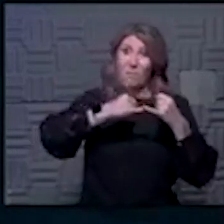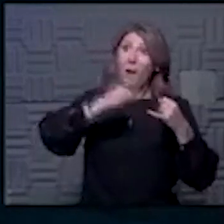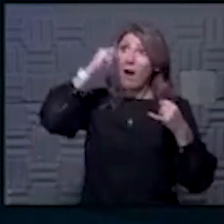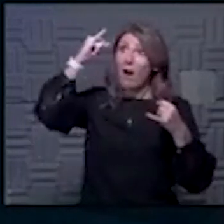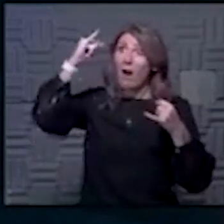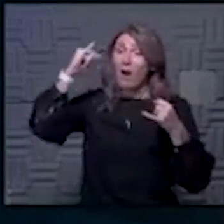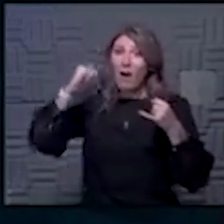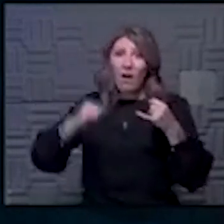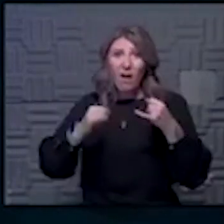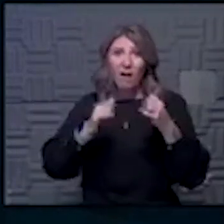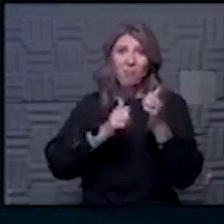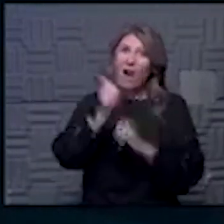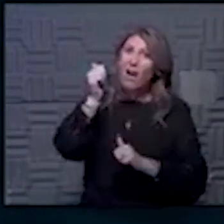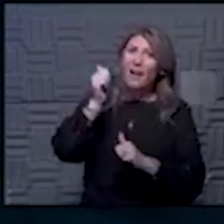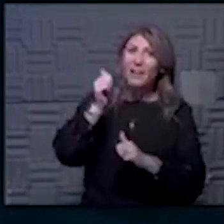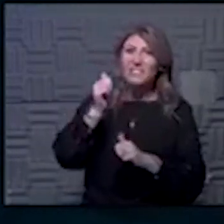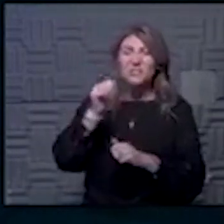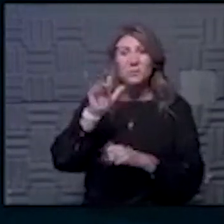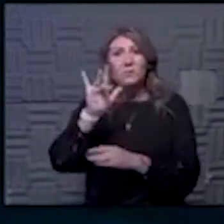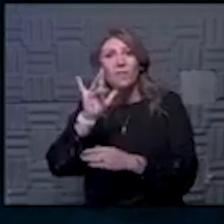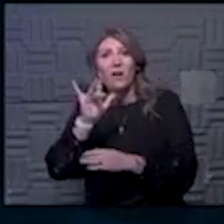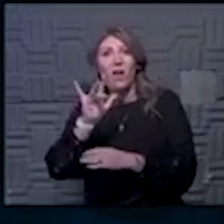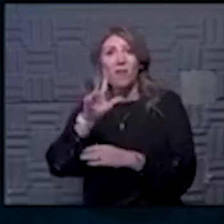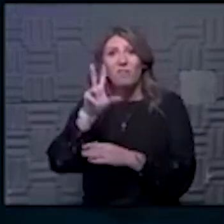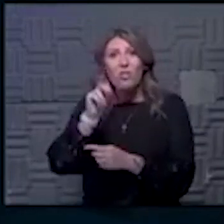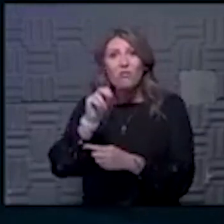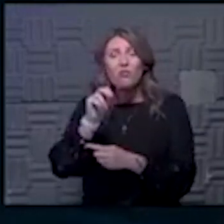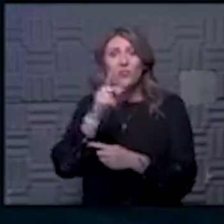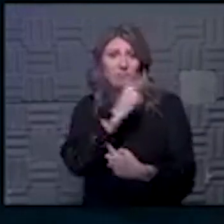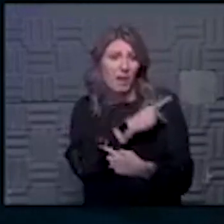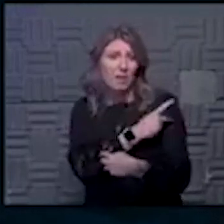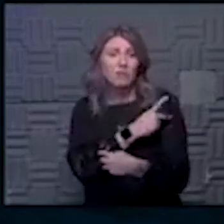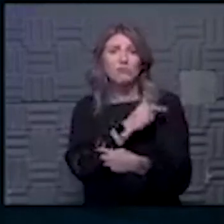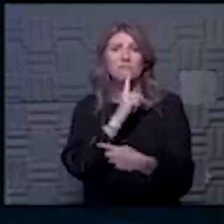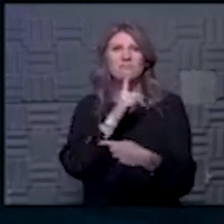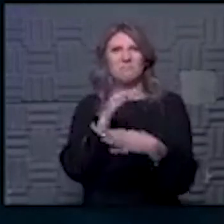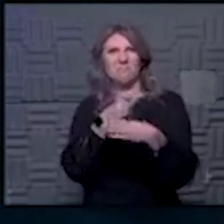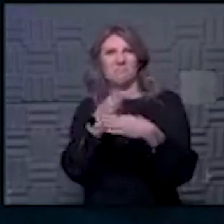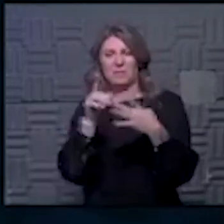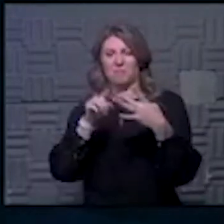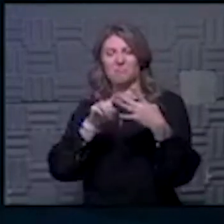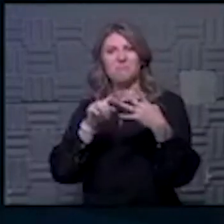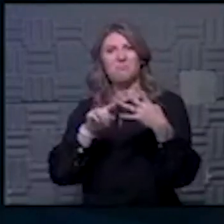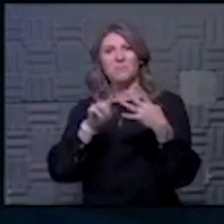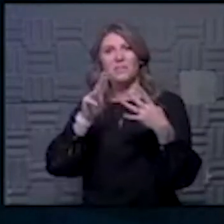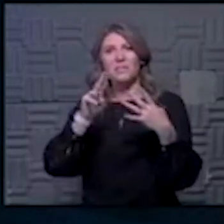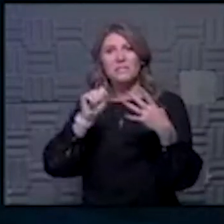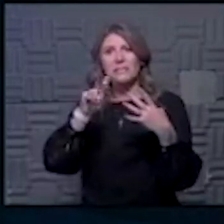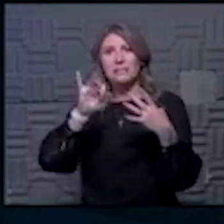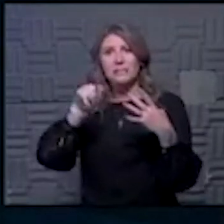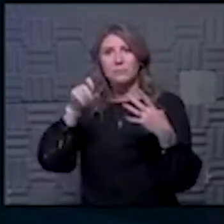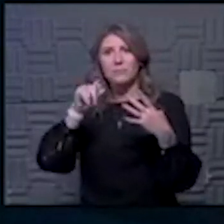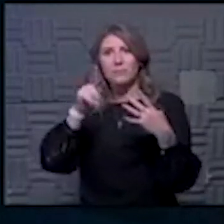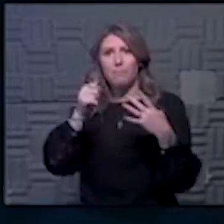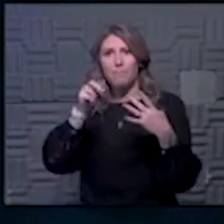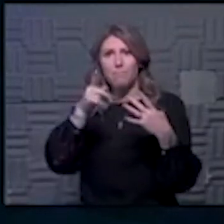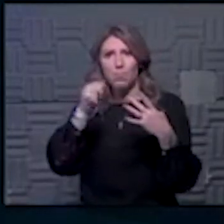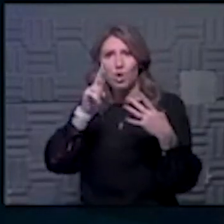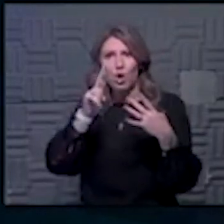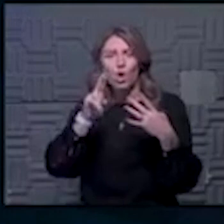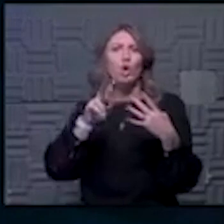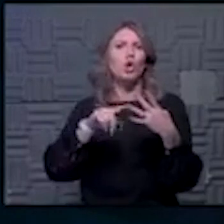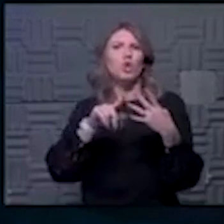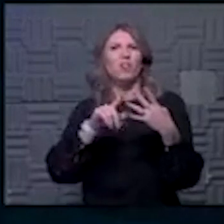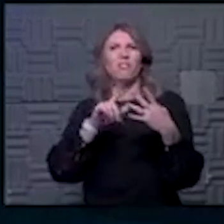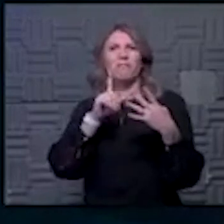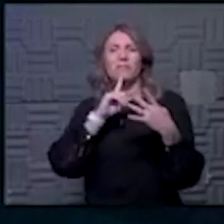past 25, 30. It was, I think, mid-September when we had single-digit numbers. So the numbers have